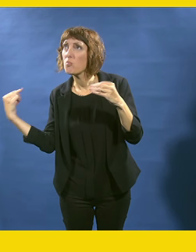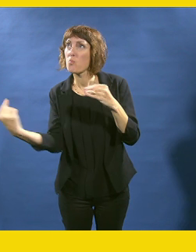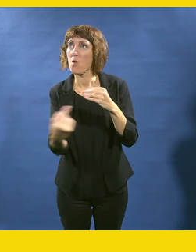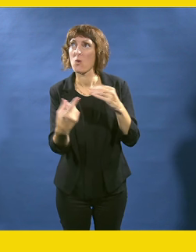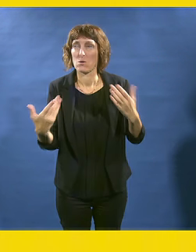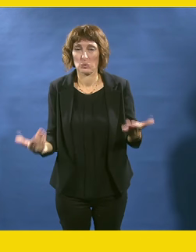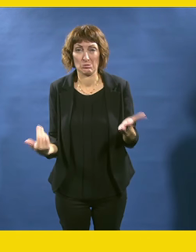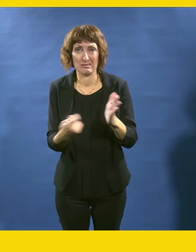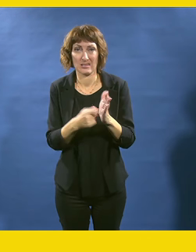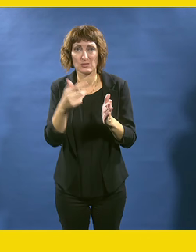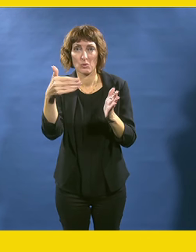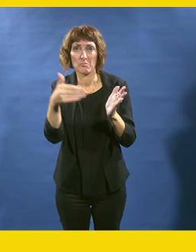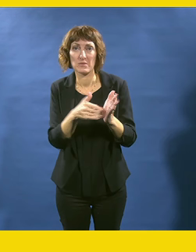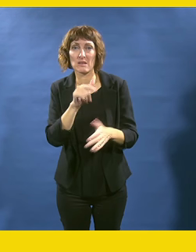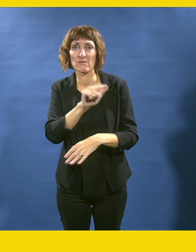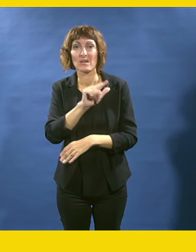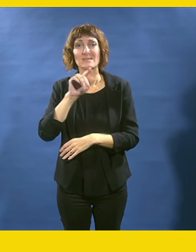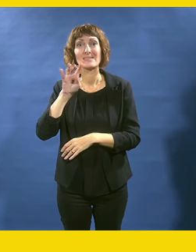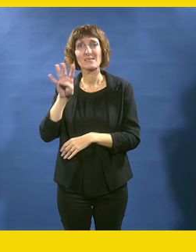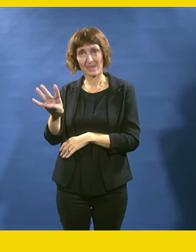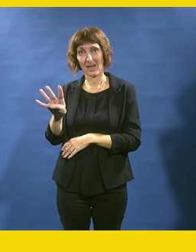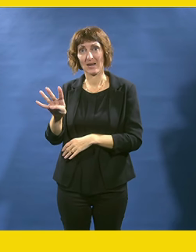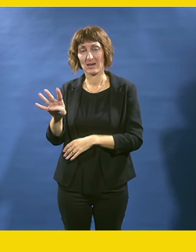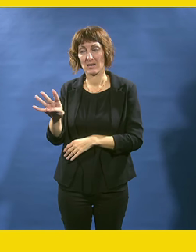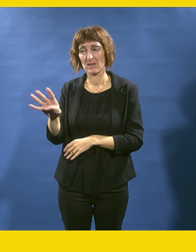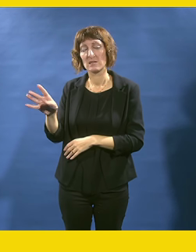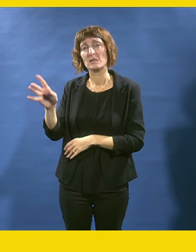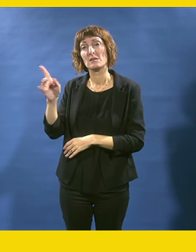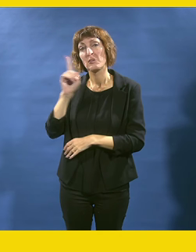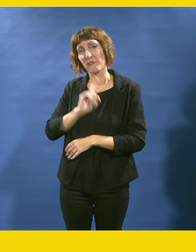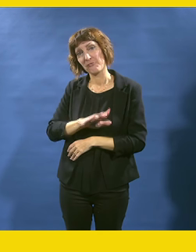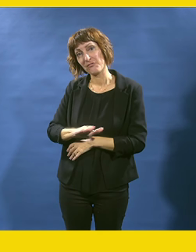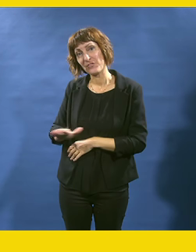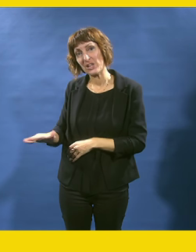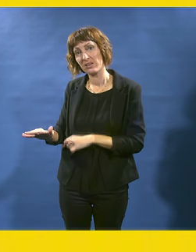says girls are not allowed to have an education.